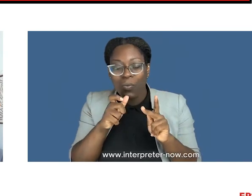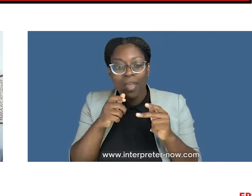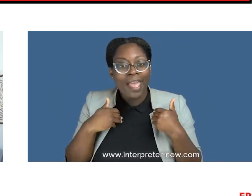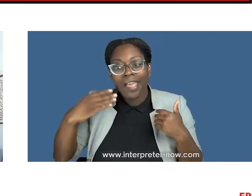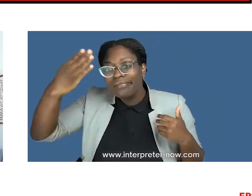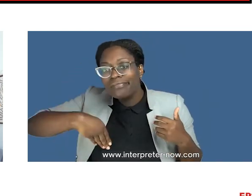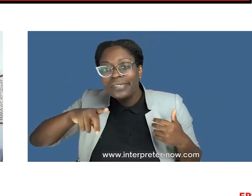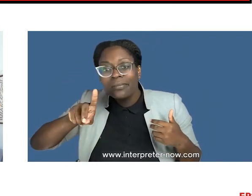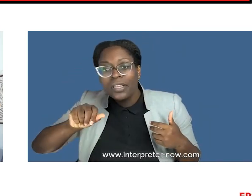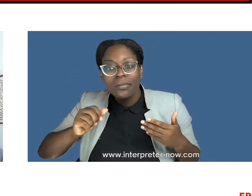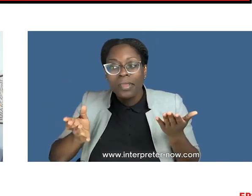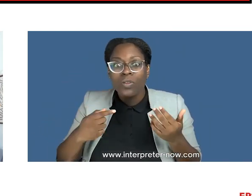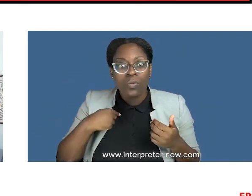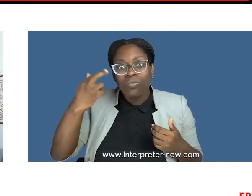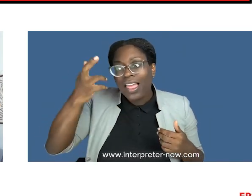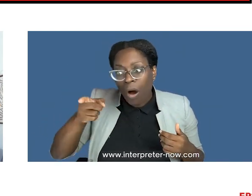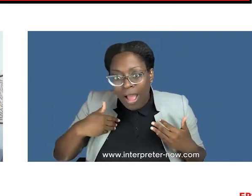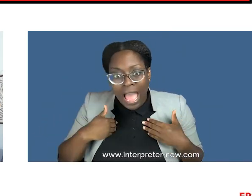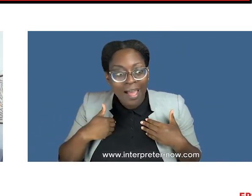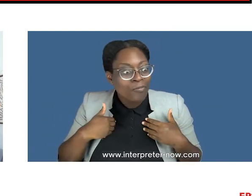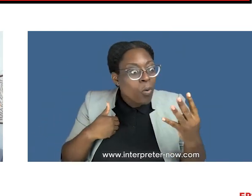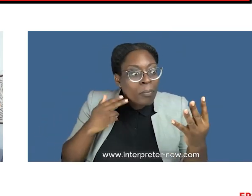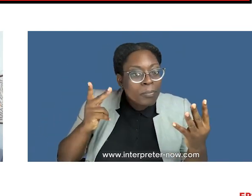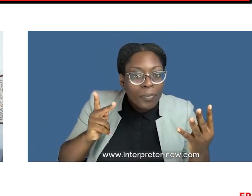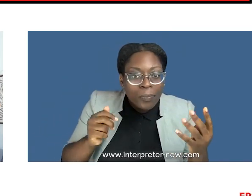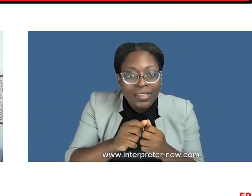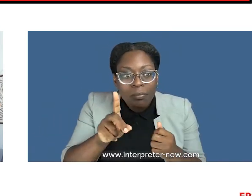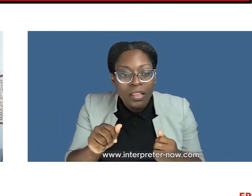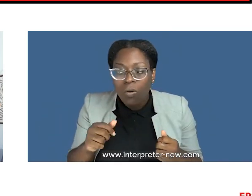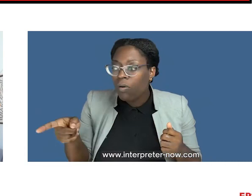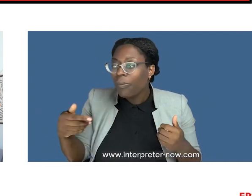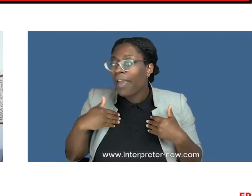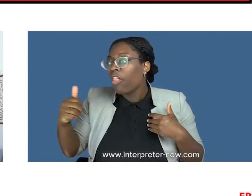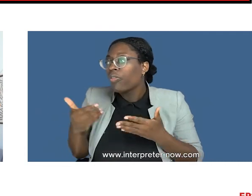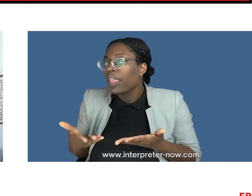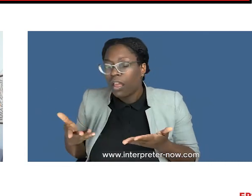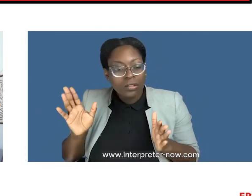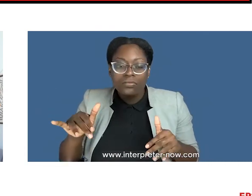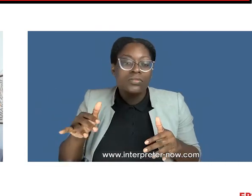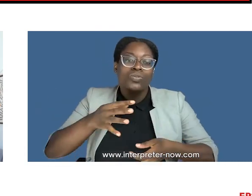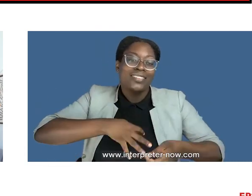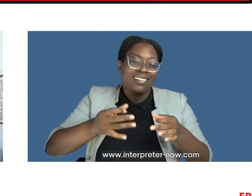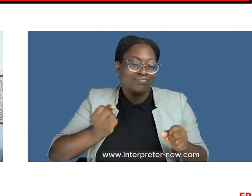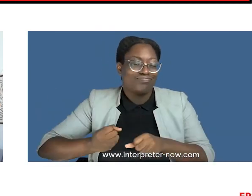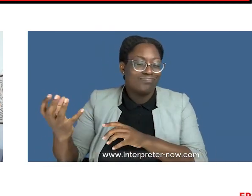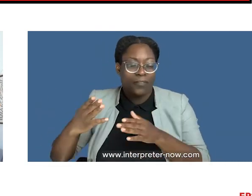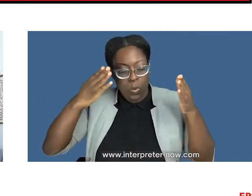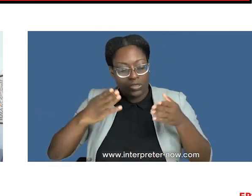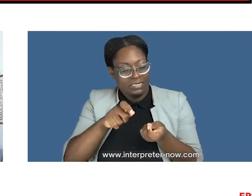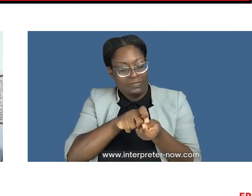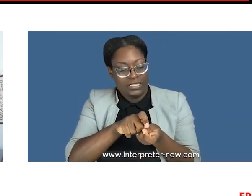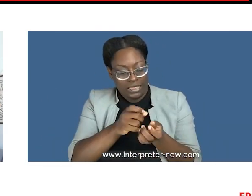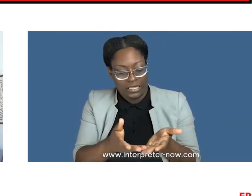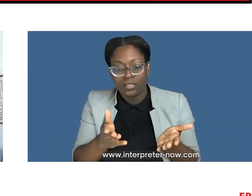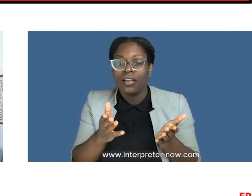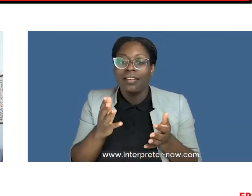what you think is not accurate. There will be more people on your team who have hidden disabilities, that have